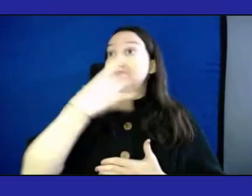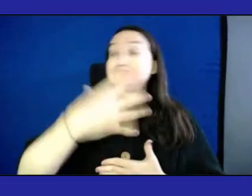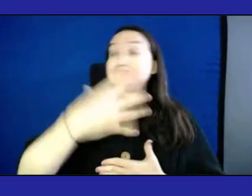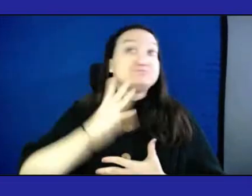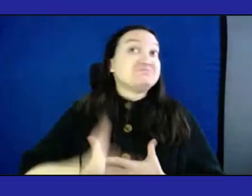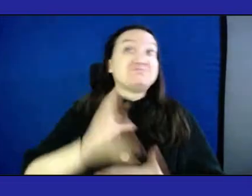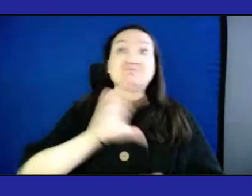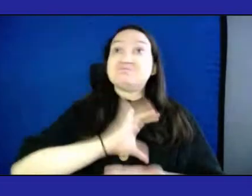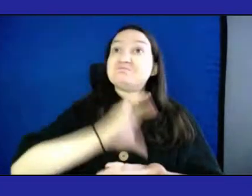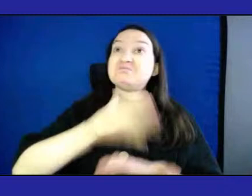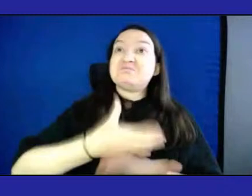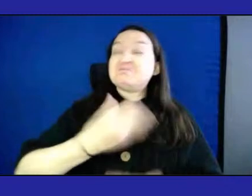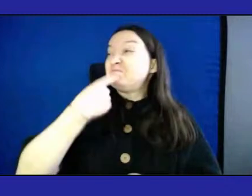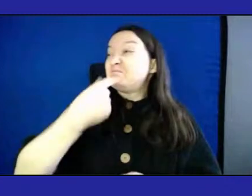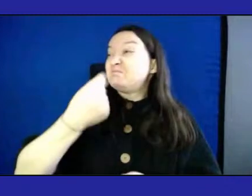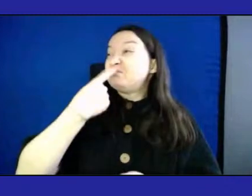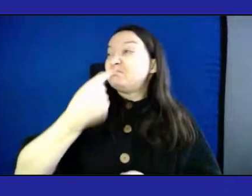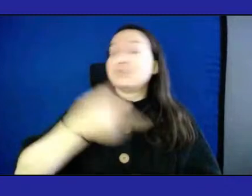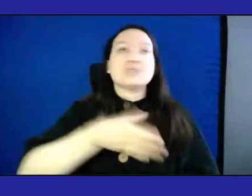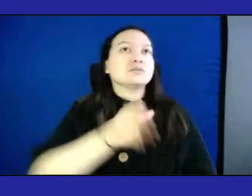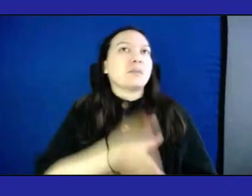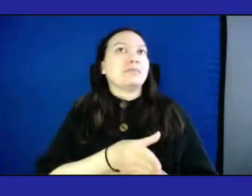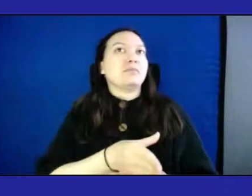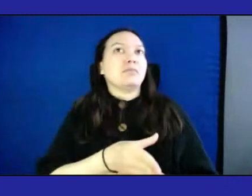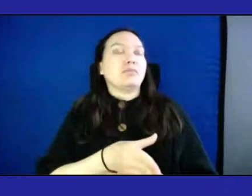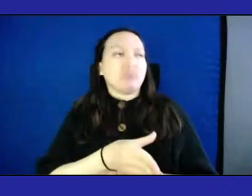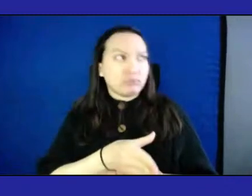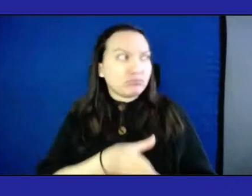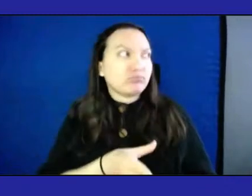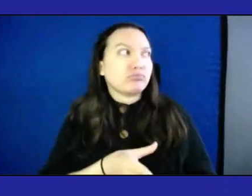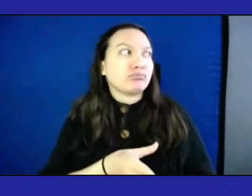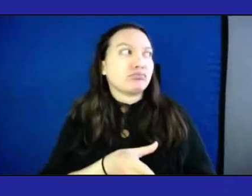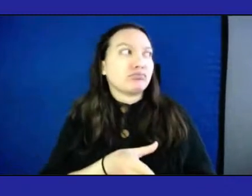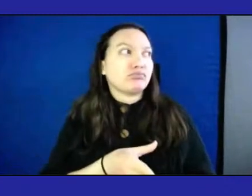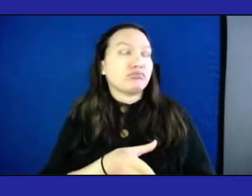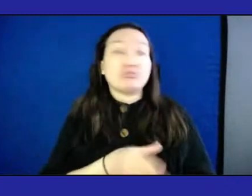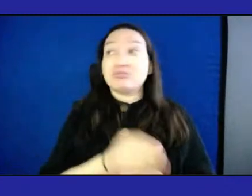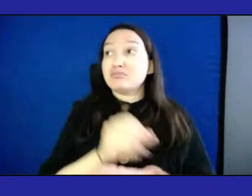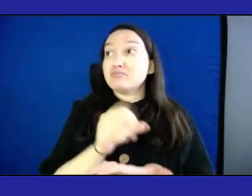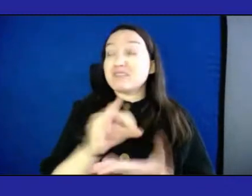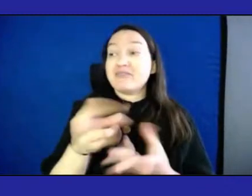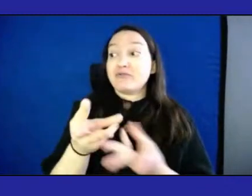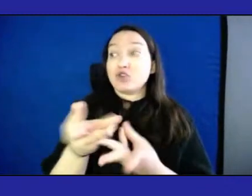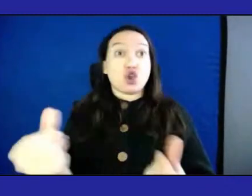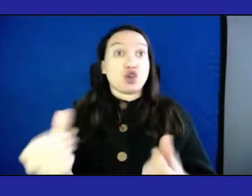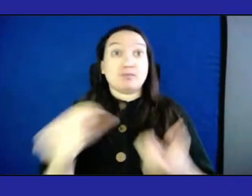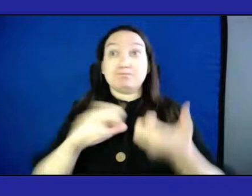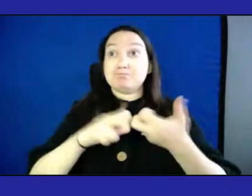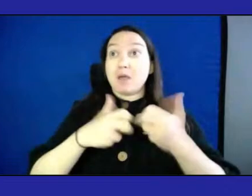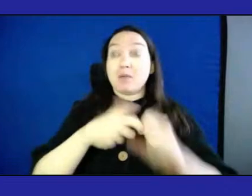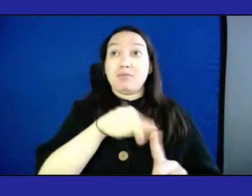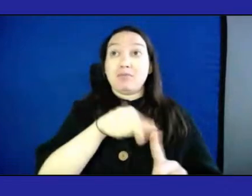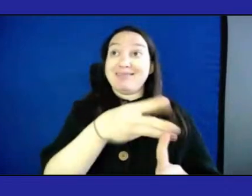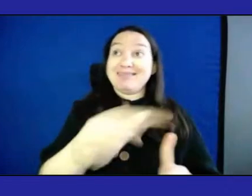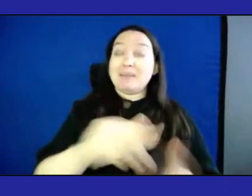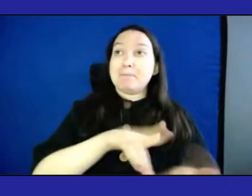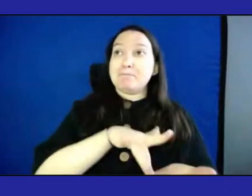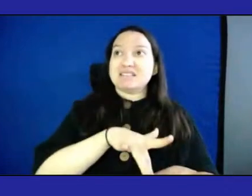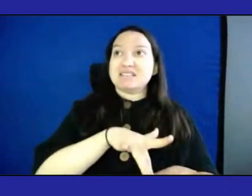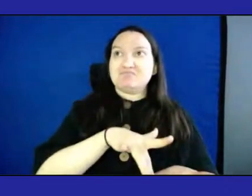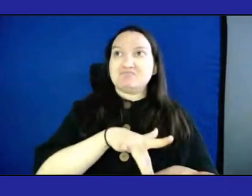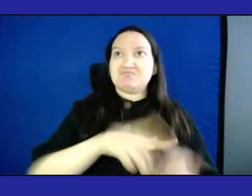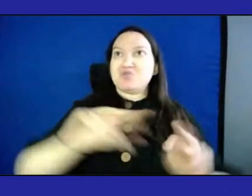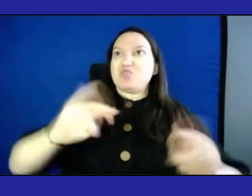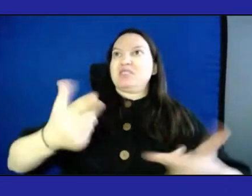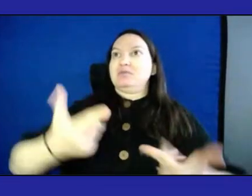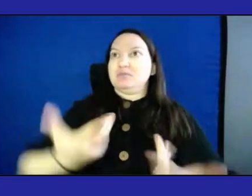as you want, but then they just stop, right? Because if you hadn't cured the issue, then the medicine must not be any good,